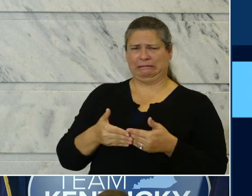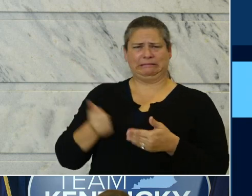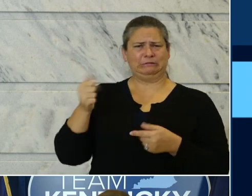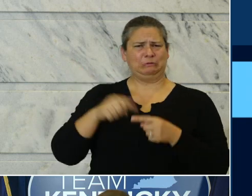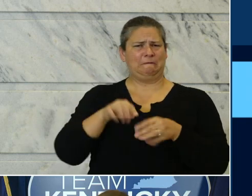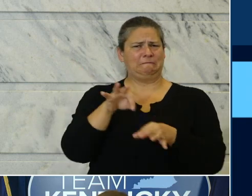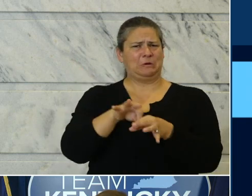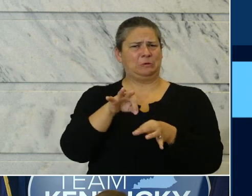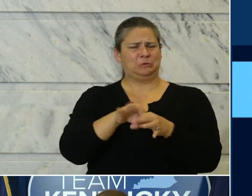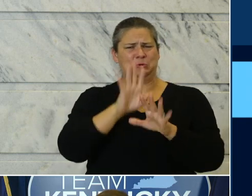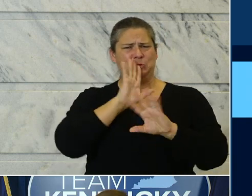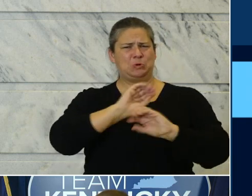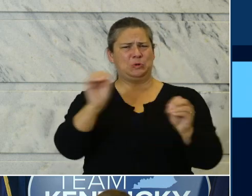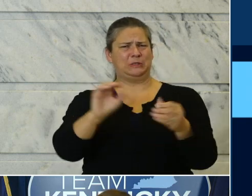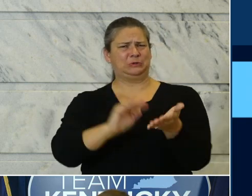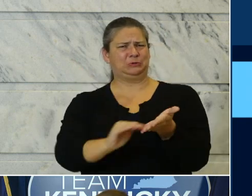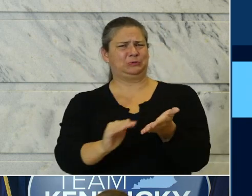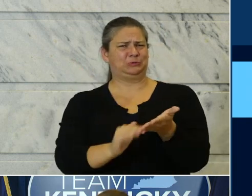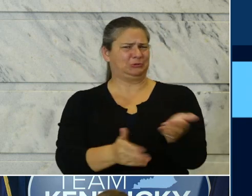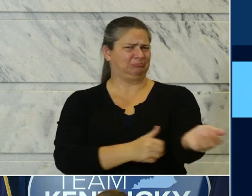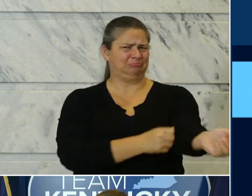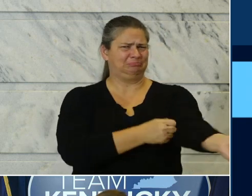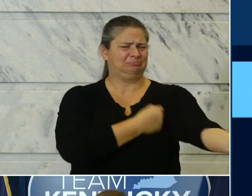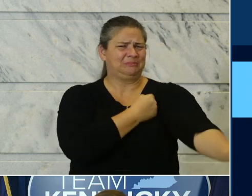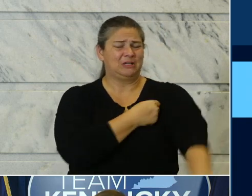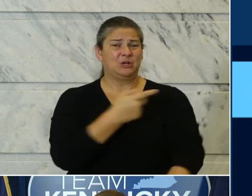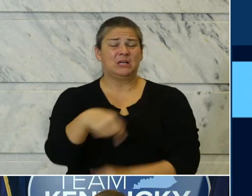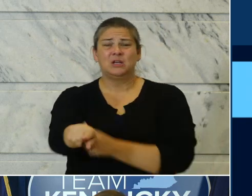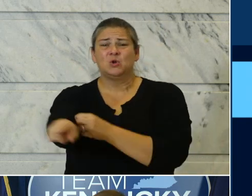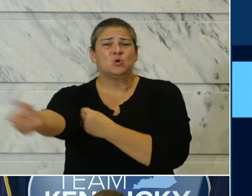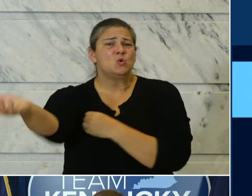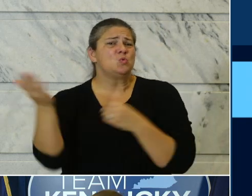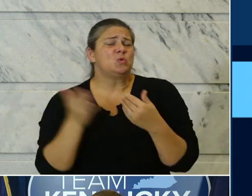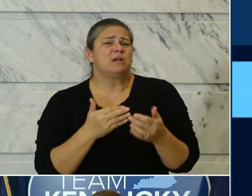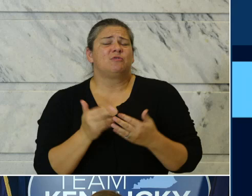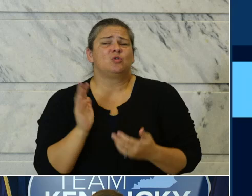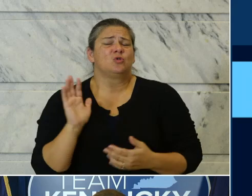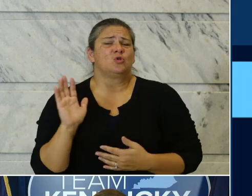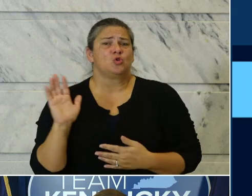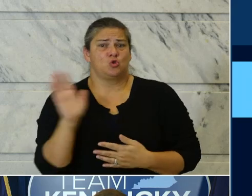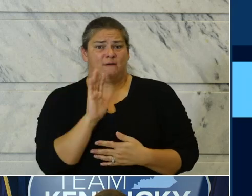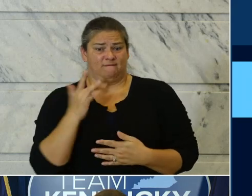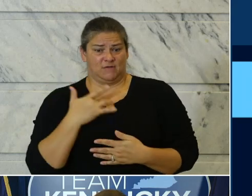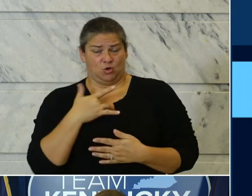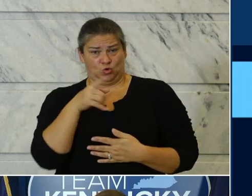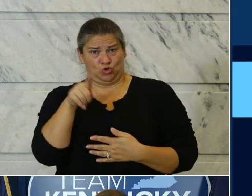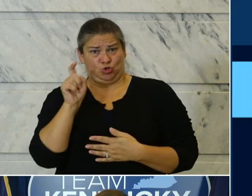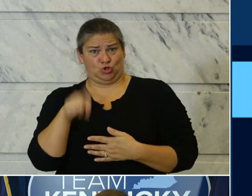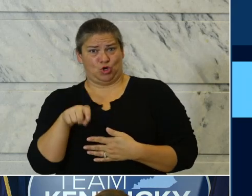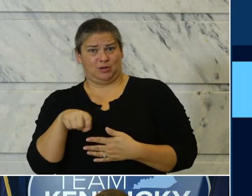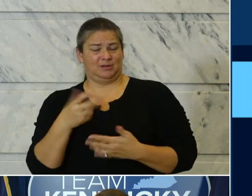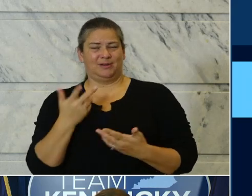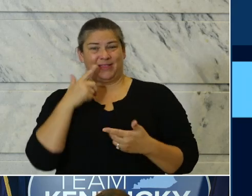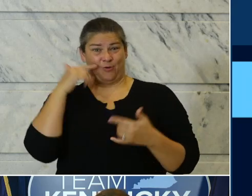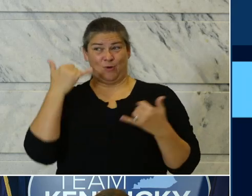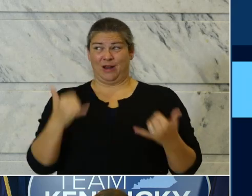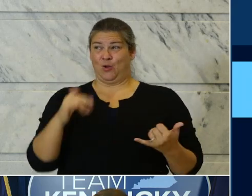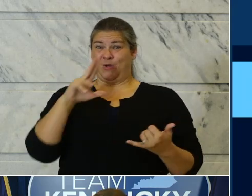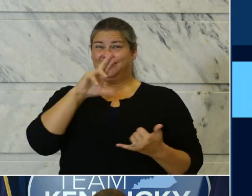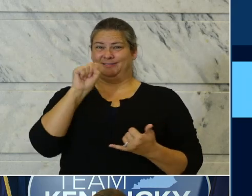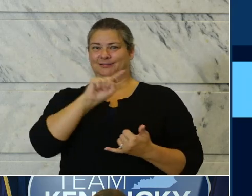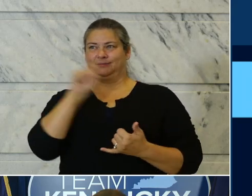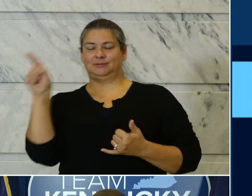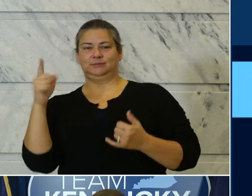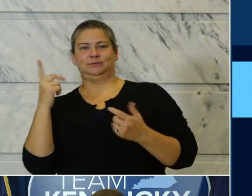excuses. Most of us think whichever road we may believe we need to take, that our country's at a crossroads, this is the chance